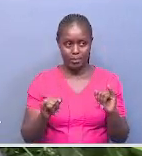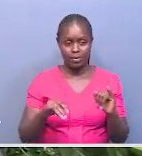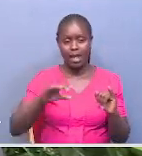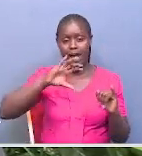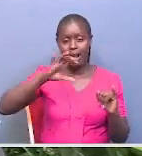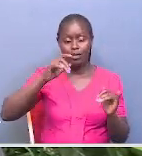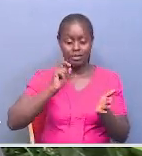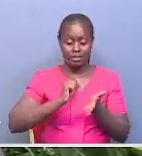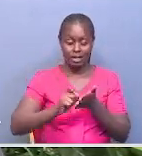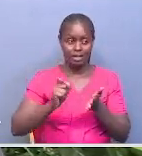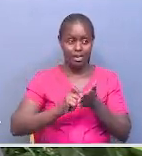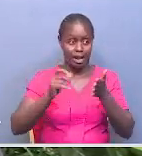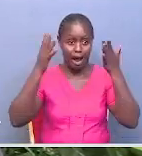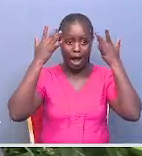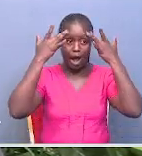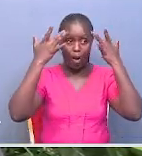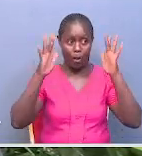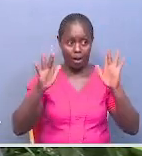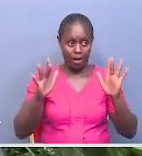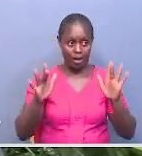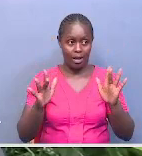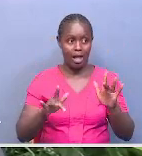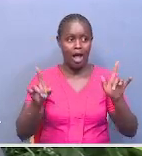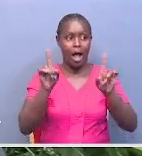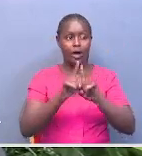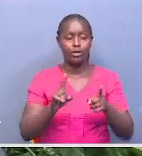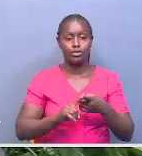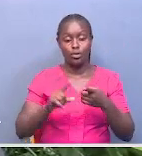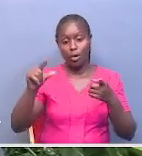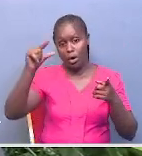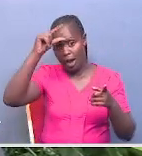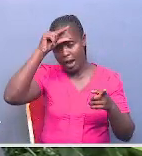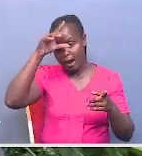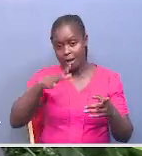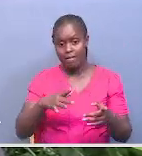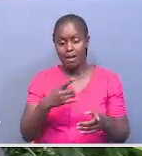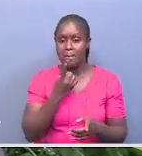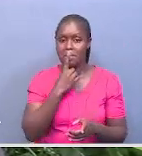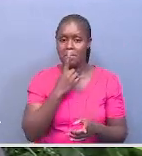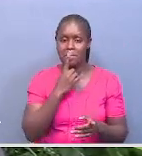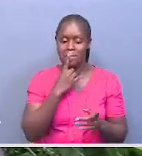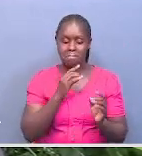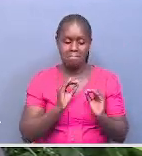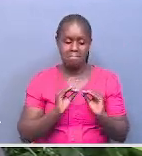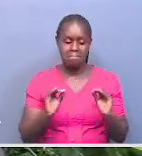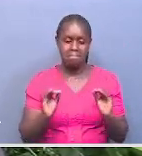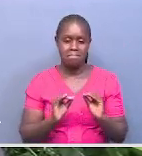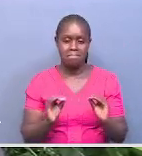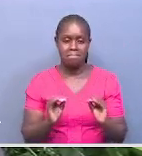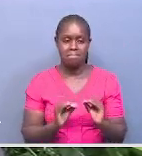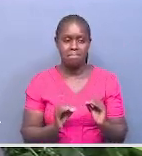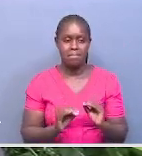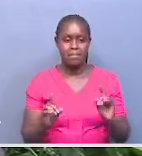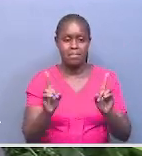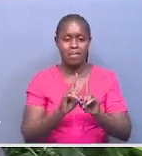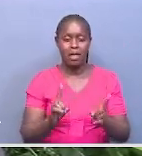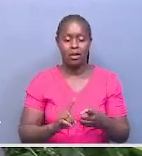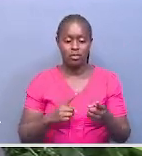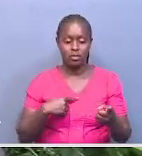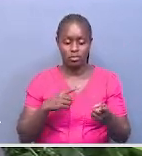was aware. And the governor once more said no. And she filed an